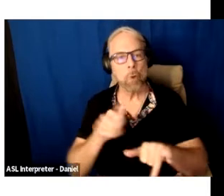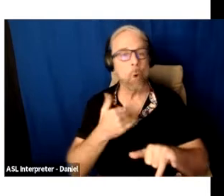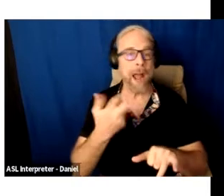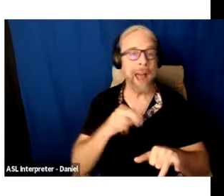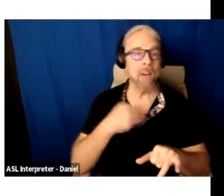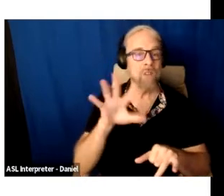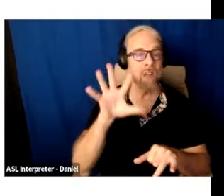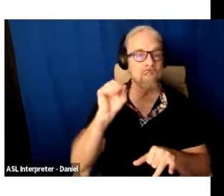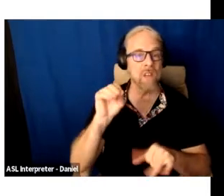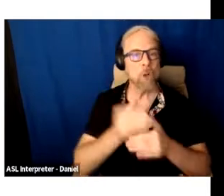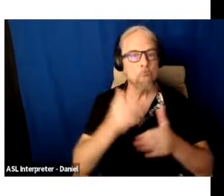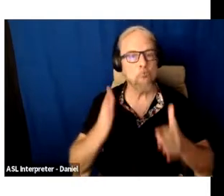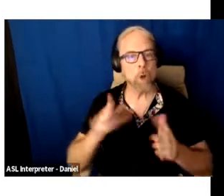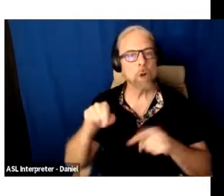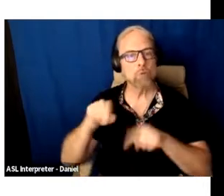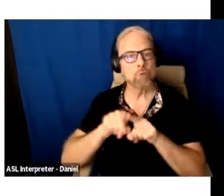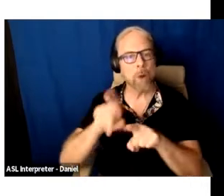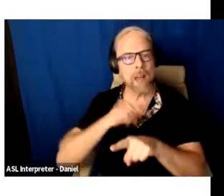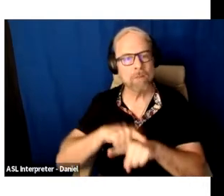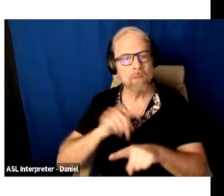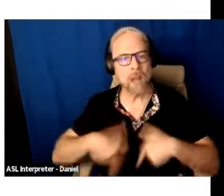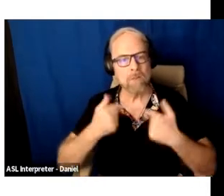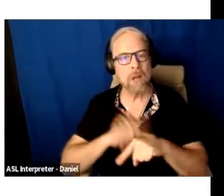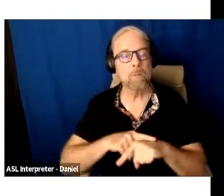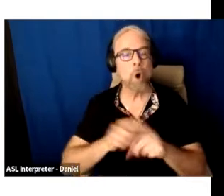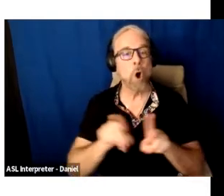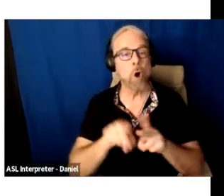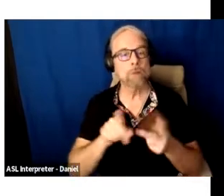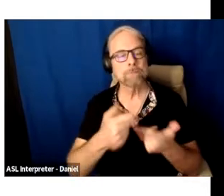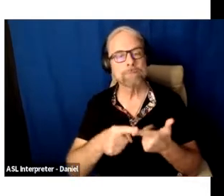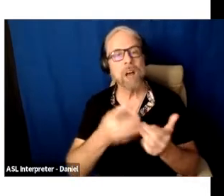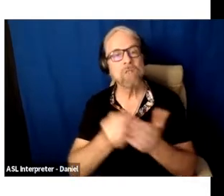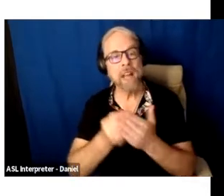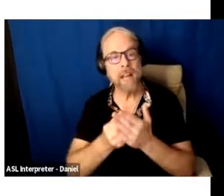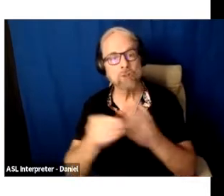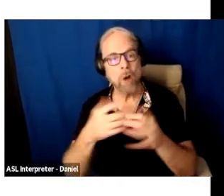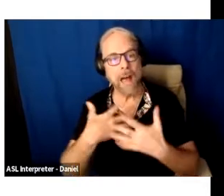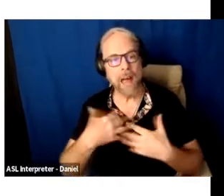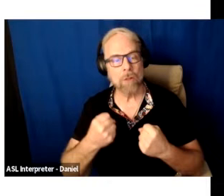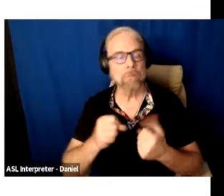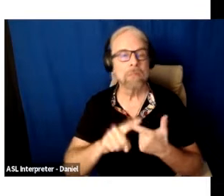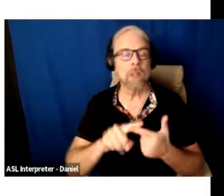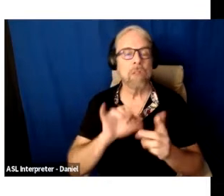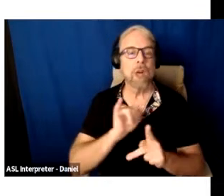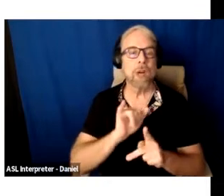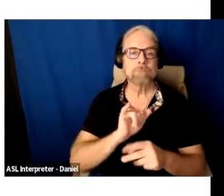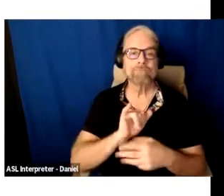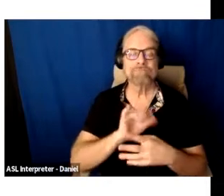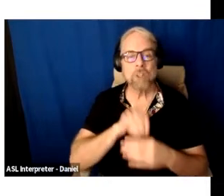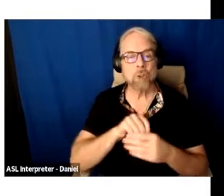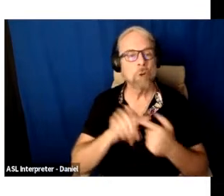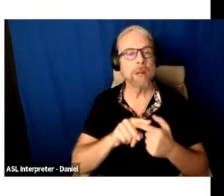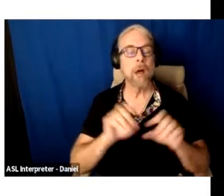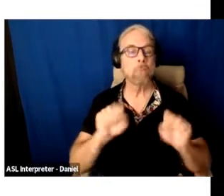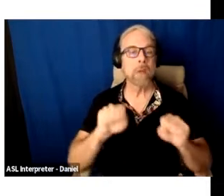the lifespan. And then financial health, which also included ability to retain a job,